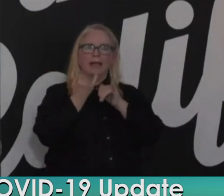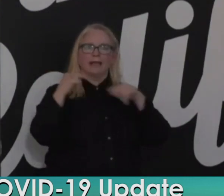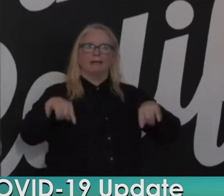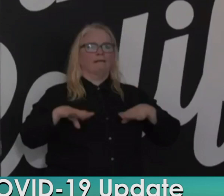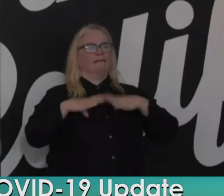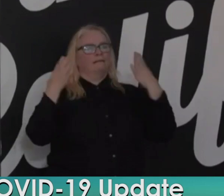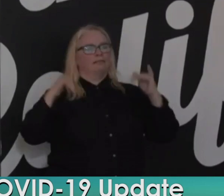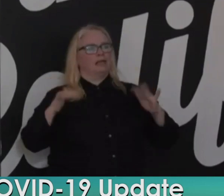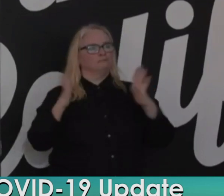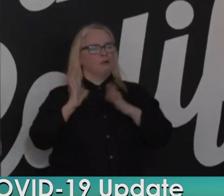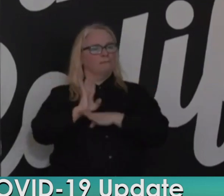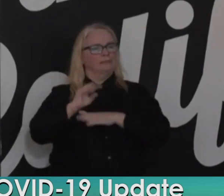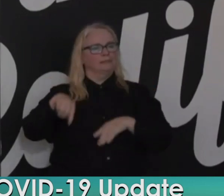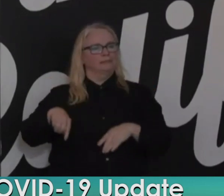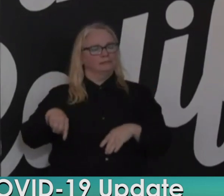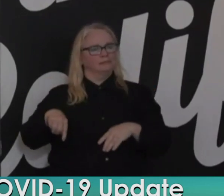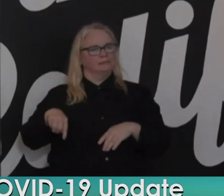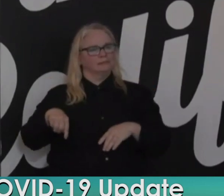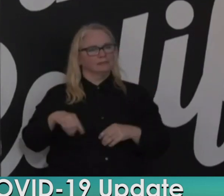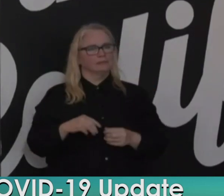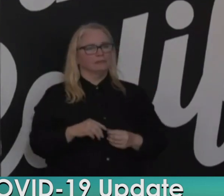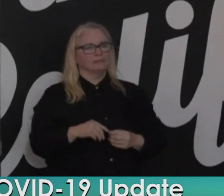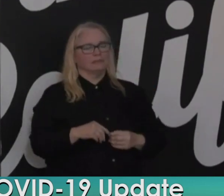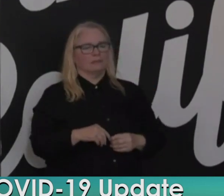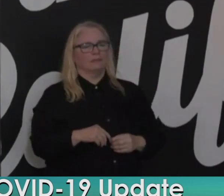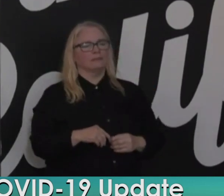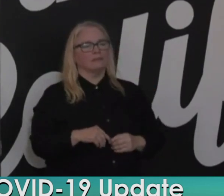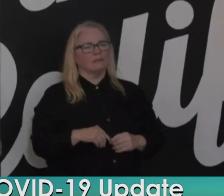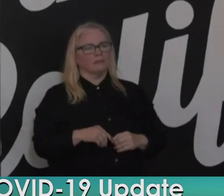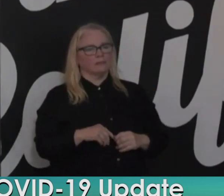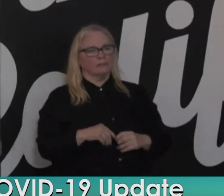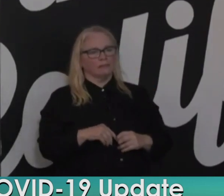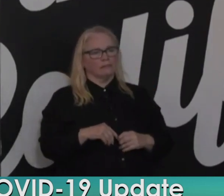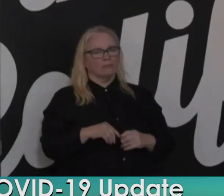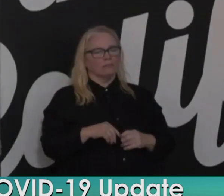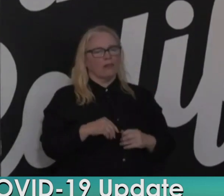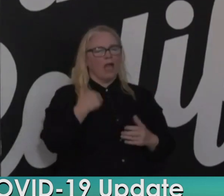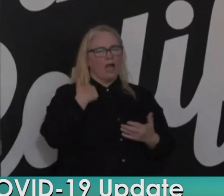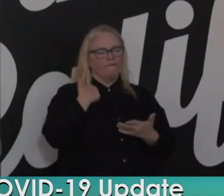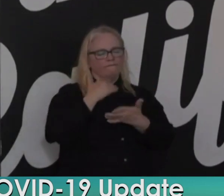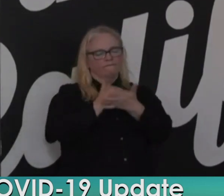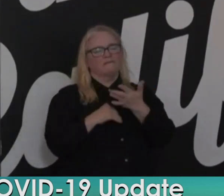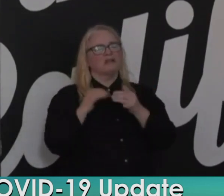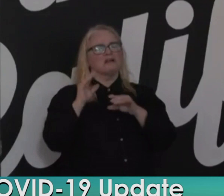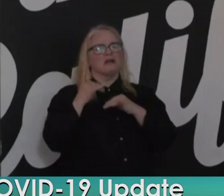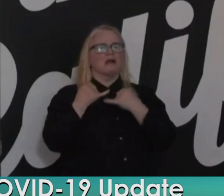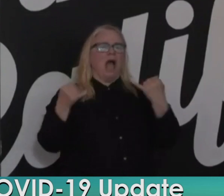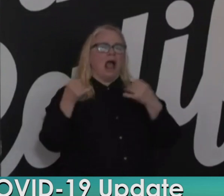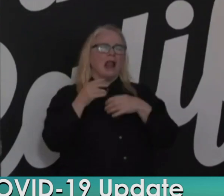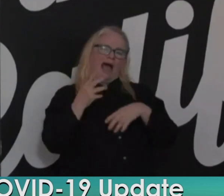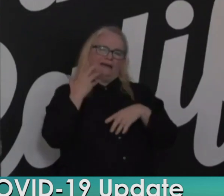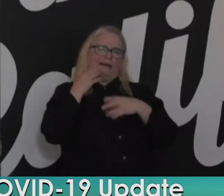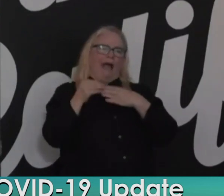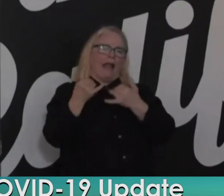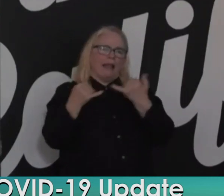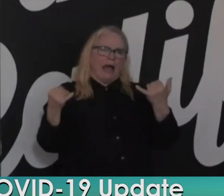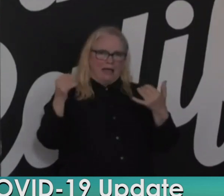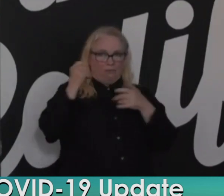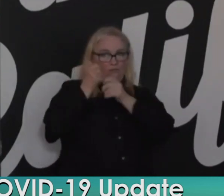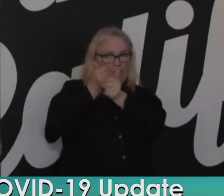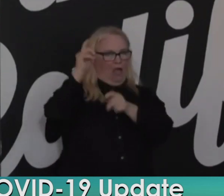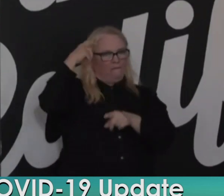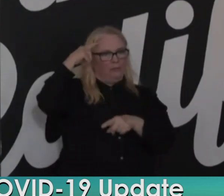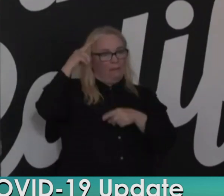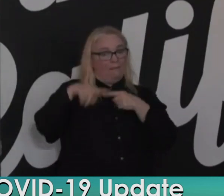of the day, we put out these guidelines at the state level, but its application, its implementation is manifested at the